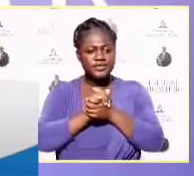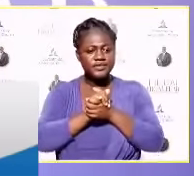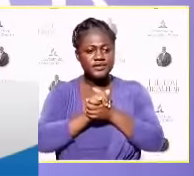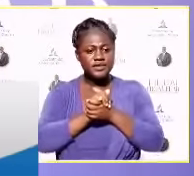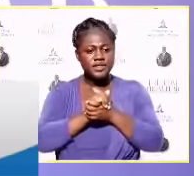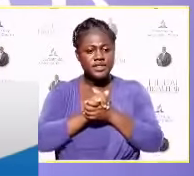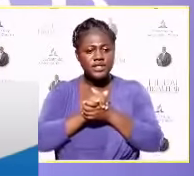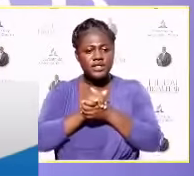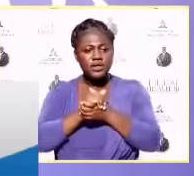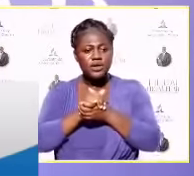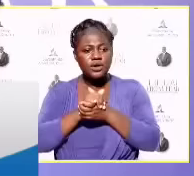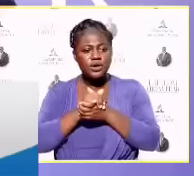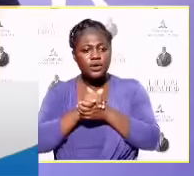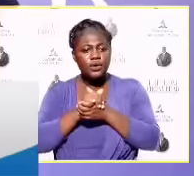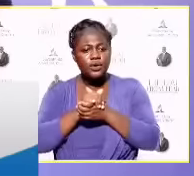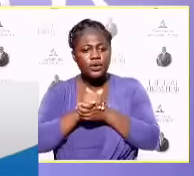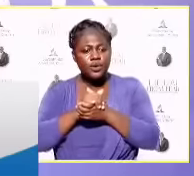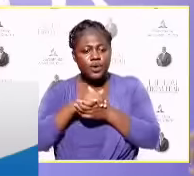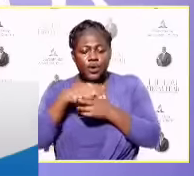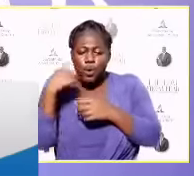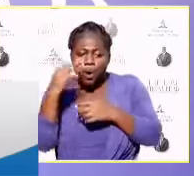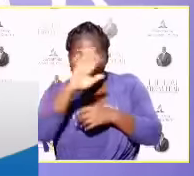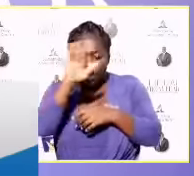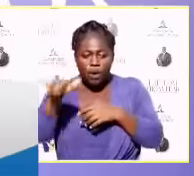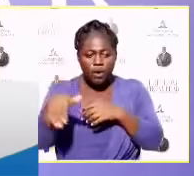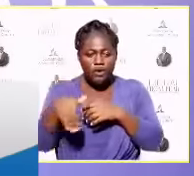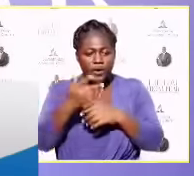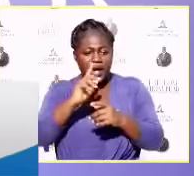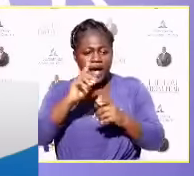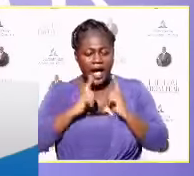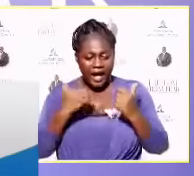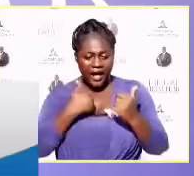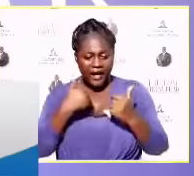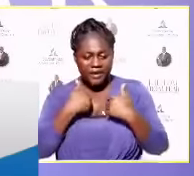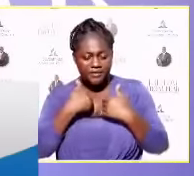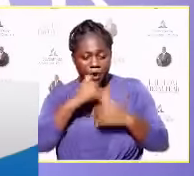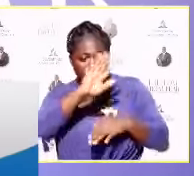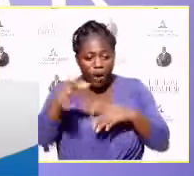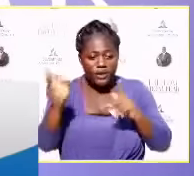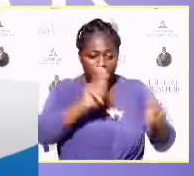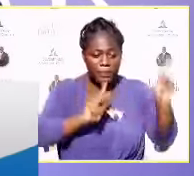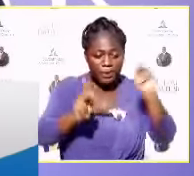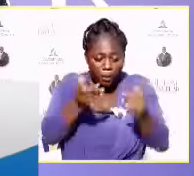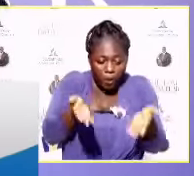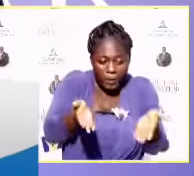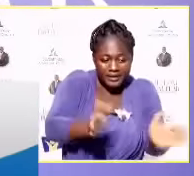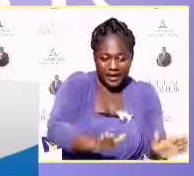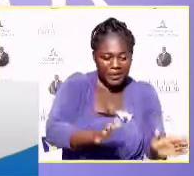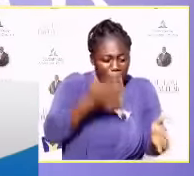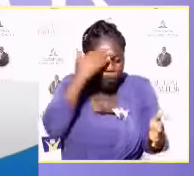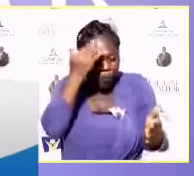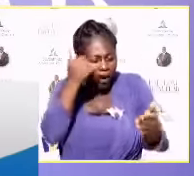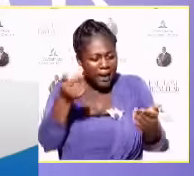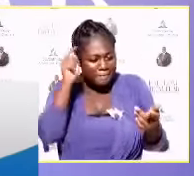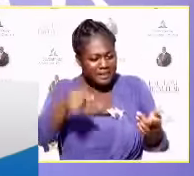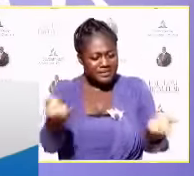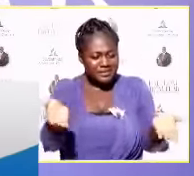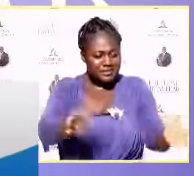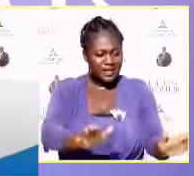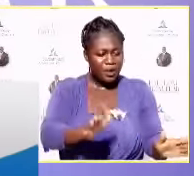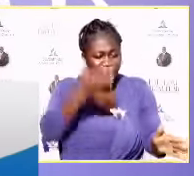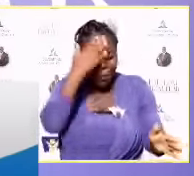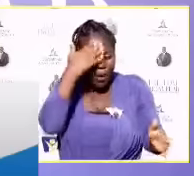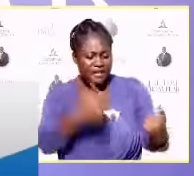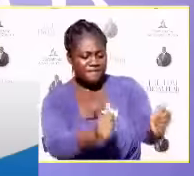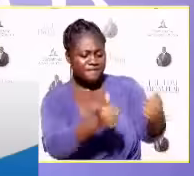Turn ye from your evil ways. For why will ye die? Why are you on a path of